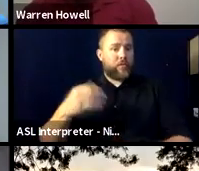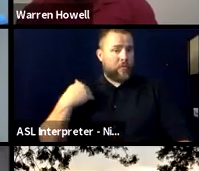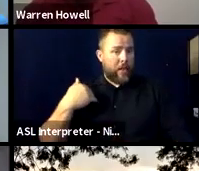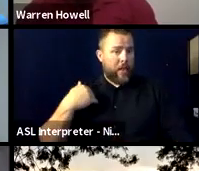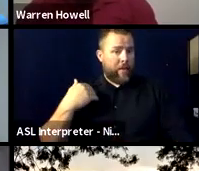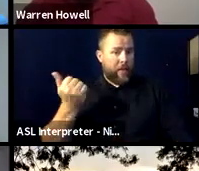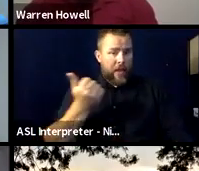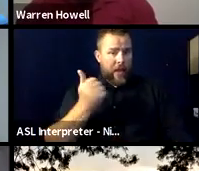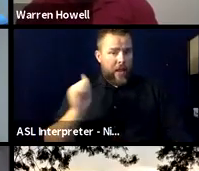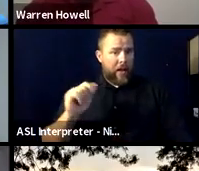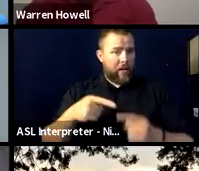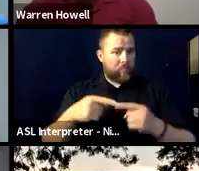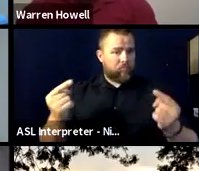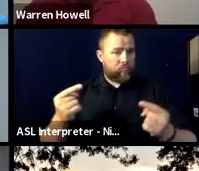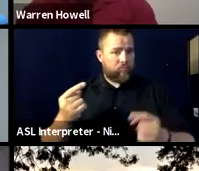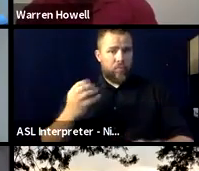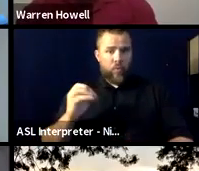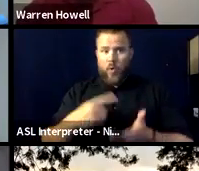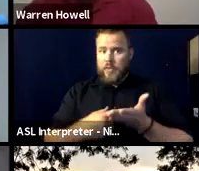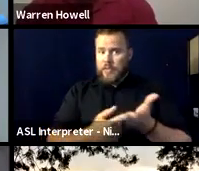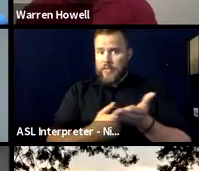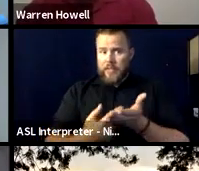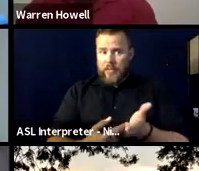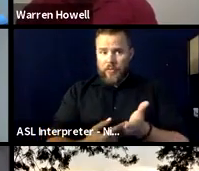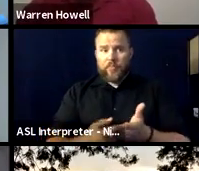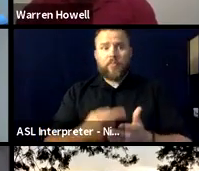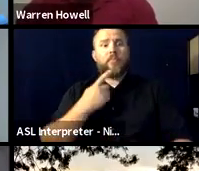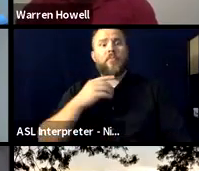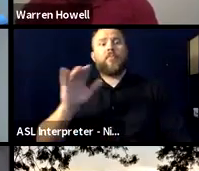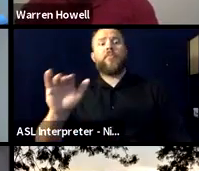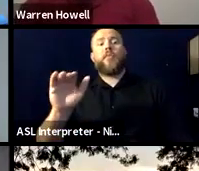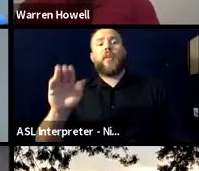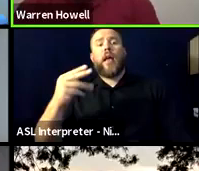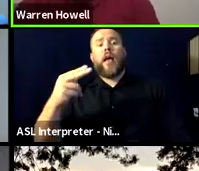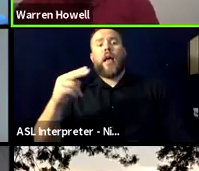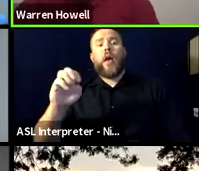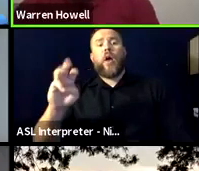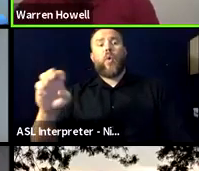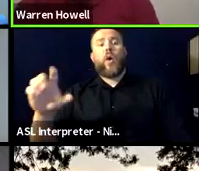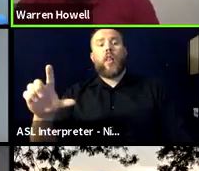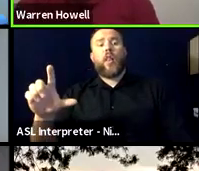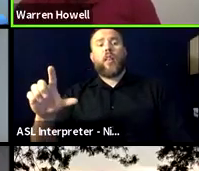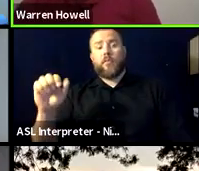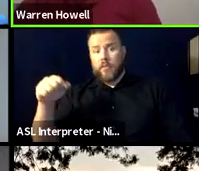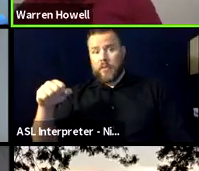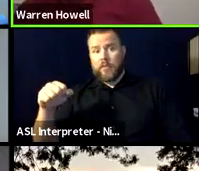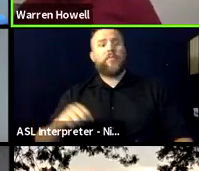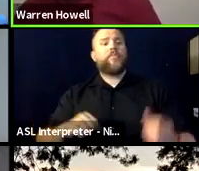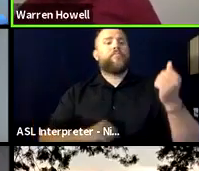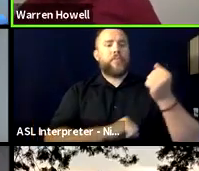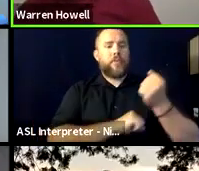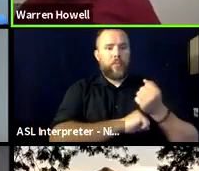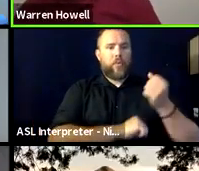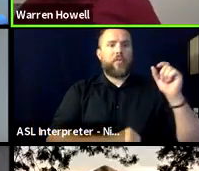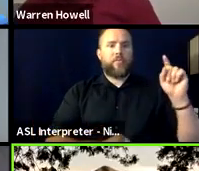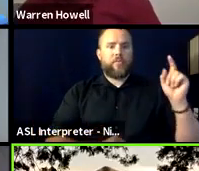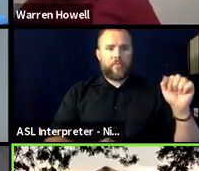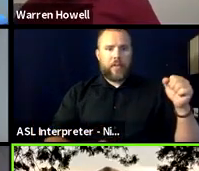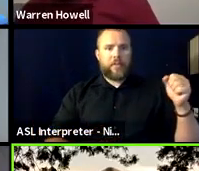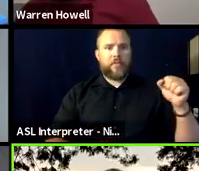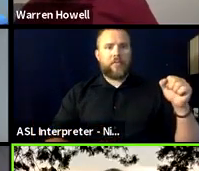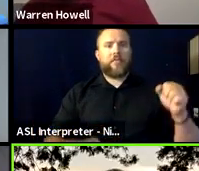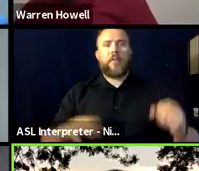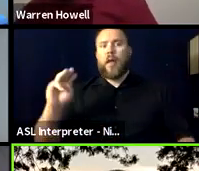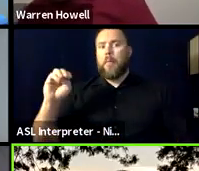discussion? Okay, I'll call the roll. Mr. Howell, Warren Howell, yes. Moriak, Monica